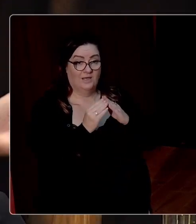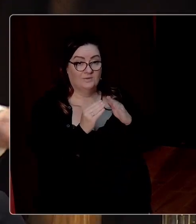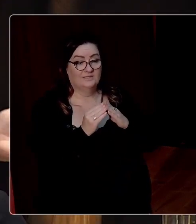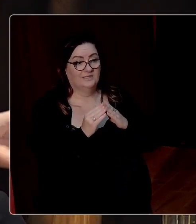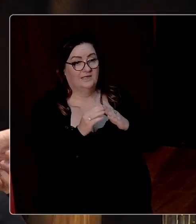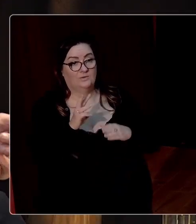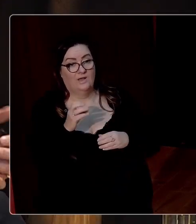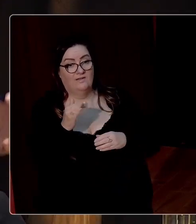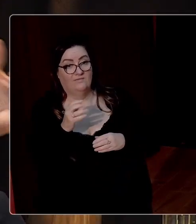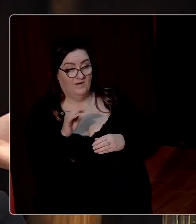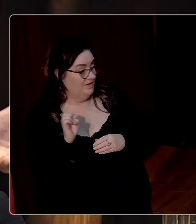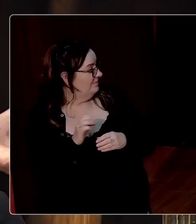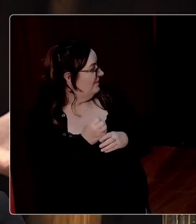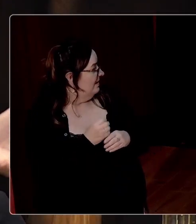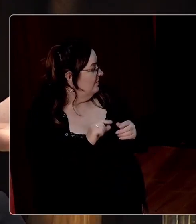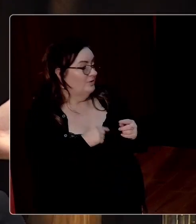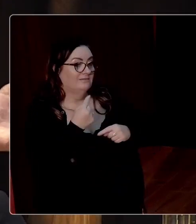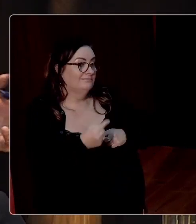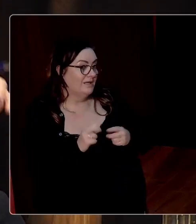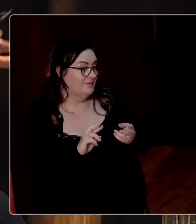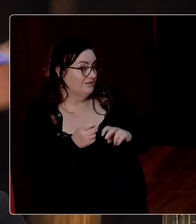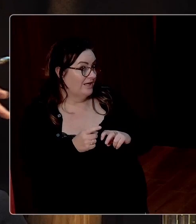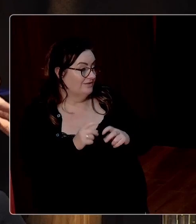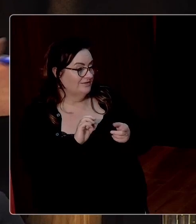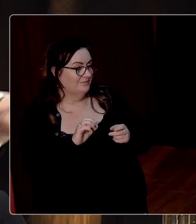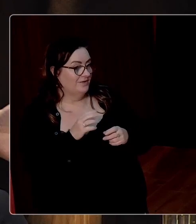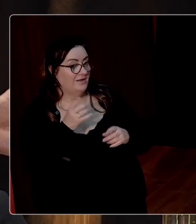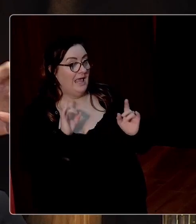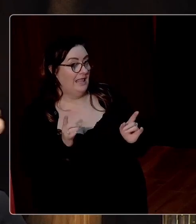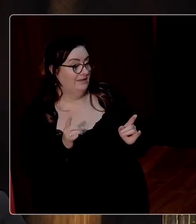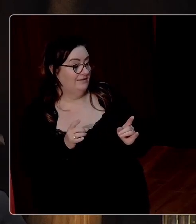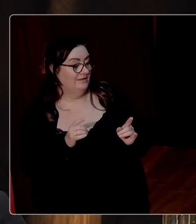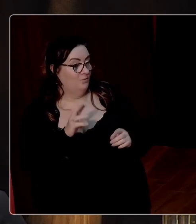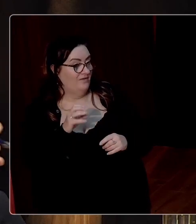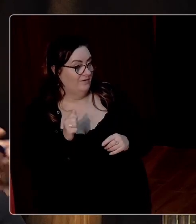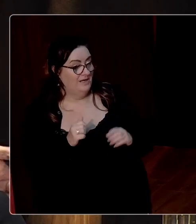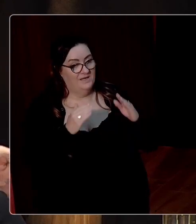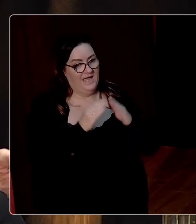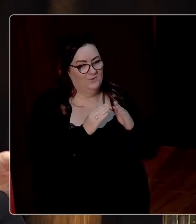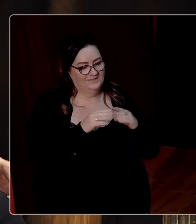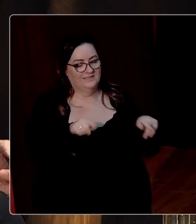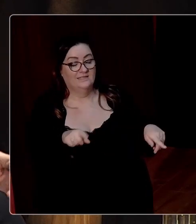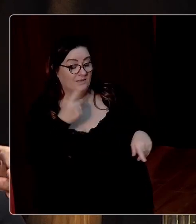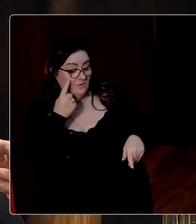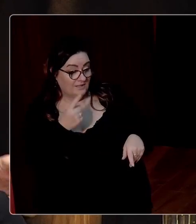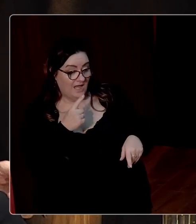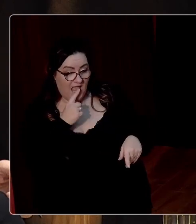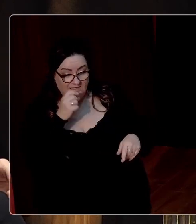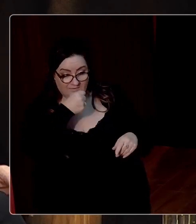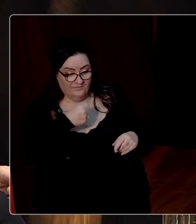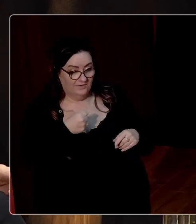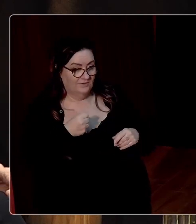and welfare, but I wonder, would we maybe flip this into a question, sorry, about health and welfare, but we might flip it into a question about housing. Given the severe